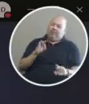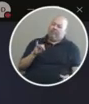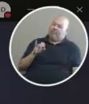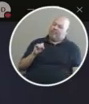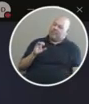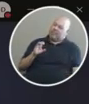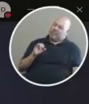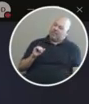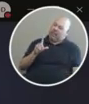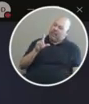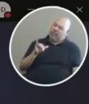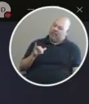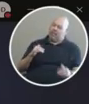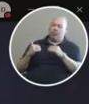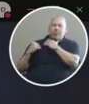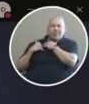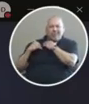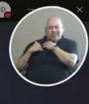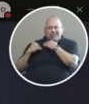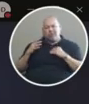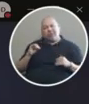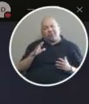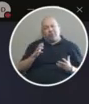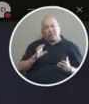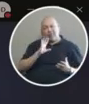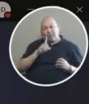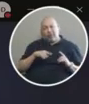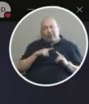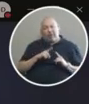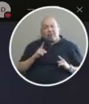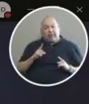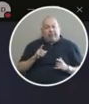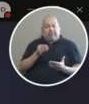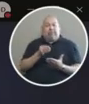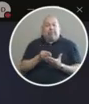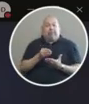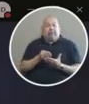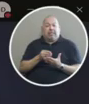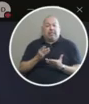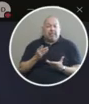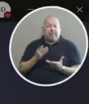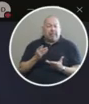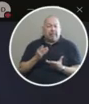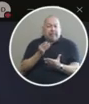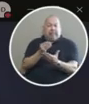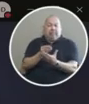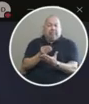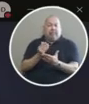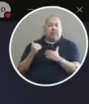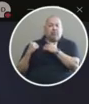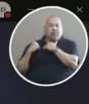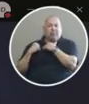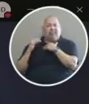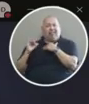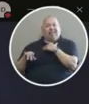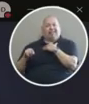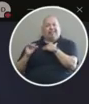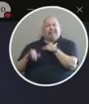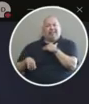fiscally responsible. And if you want to talk about fiduciary responsibility, that is